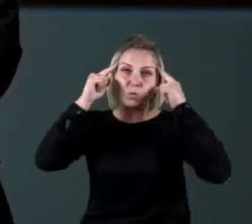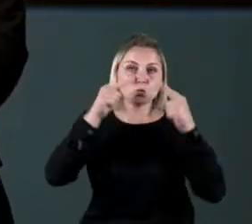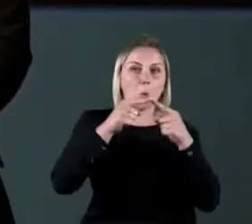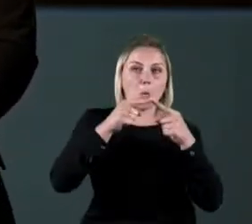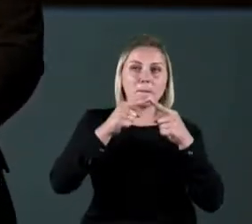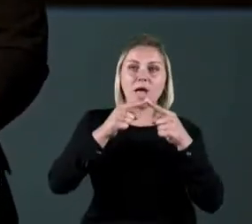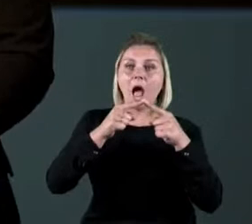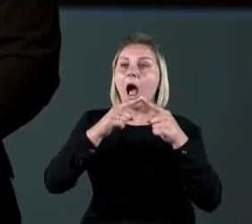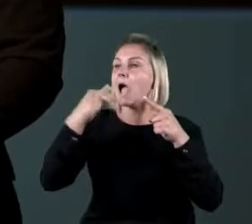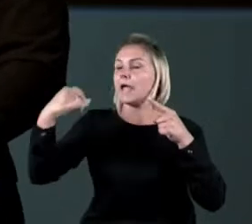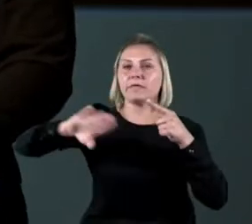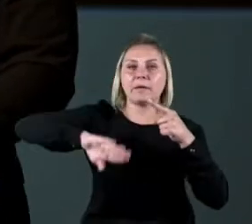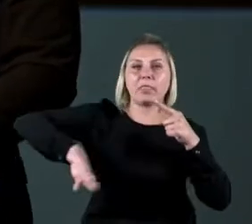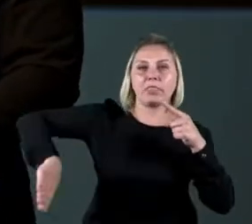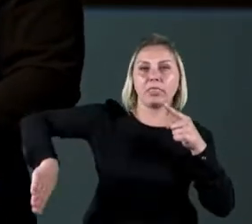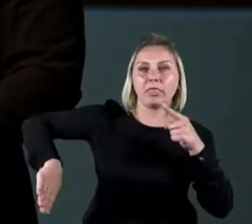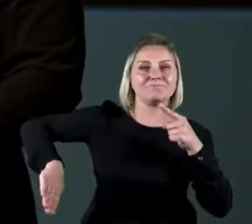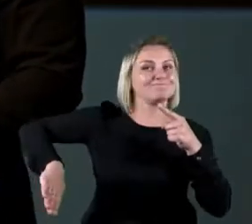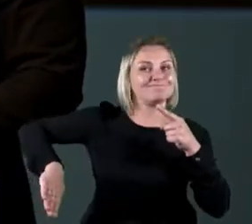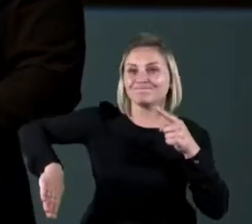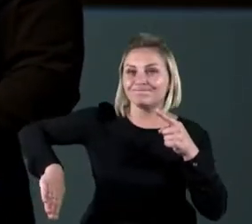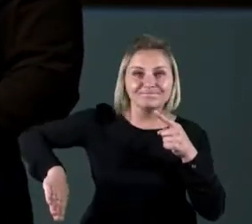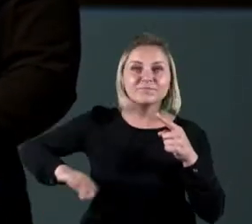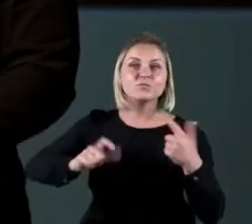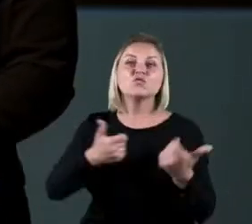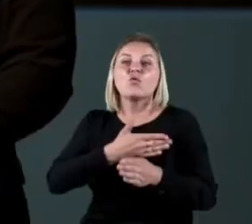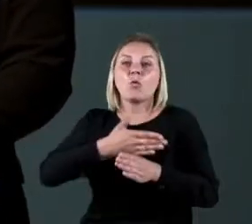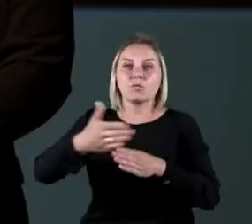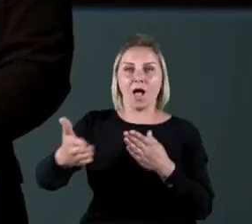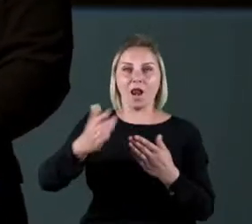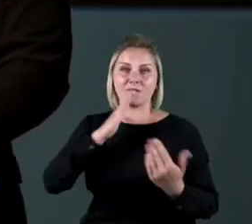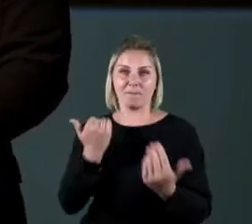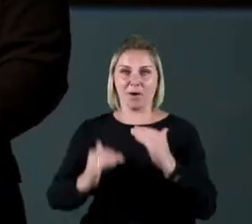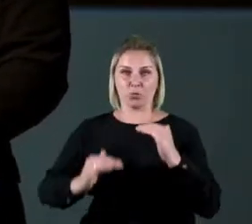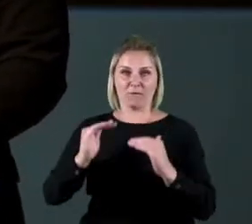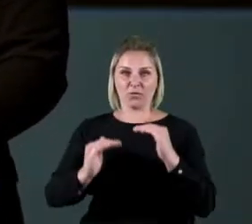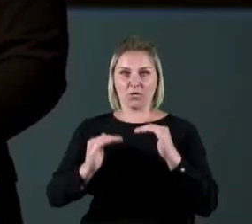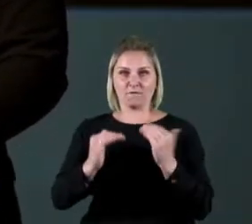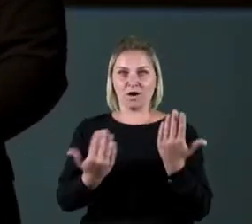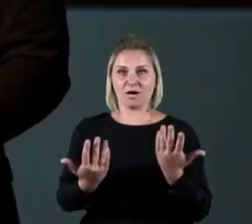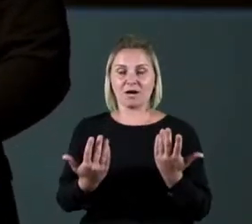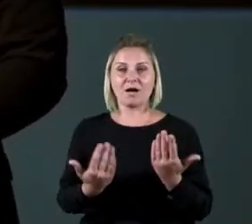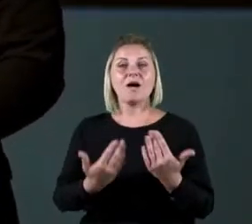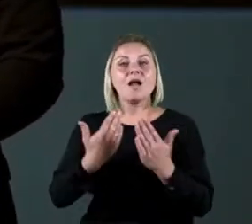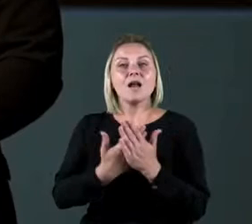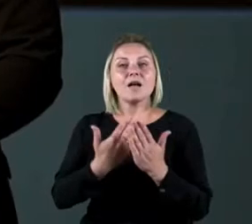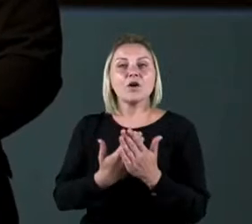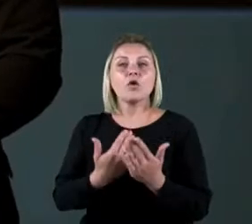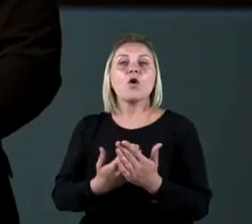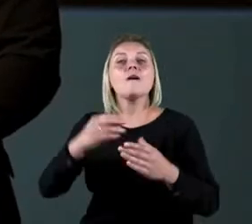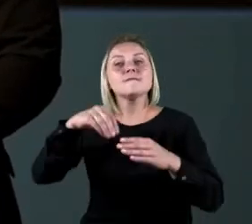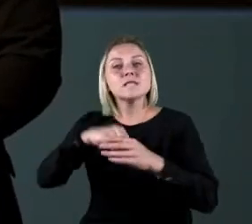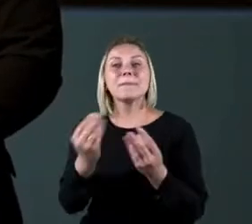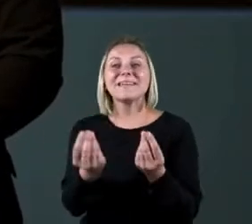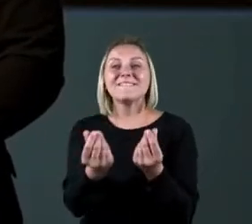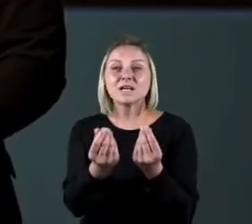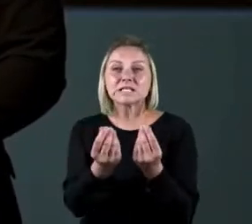unattended ones while diluting the impact of investment across others.